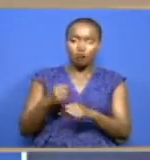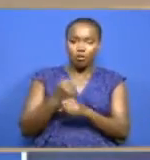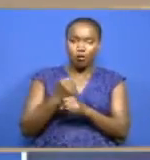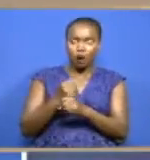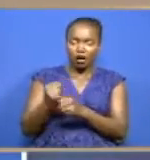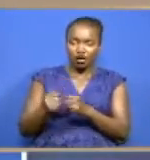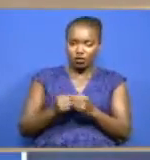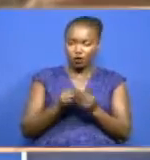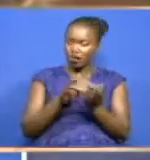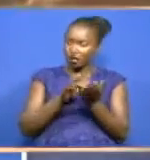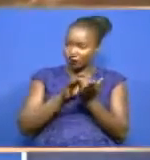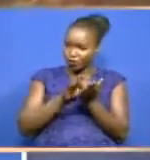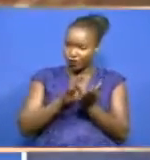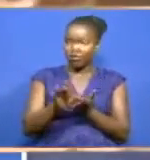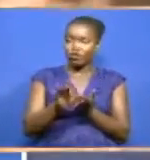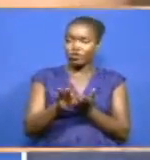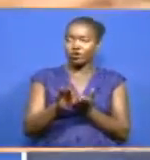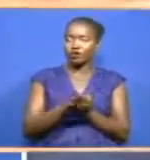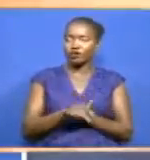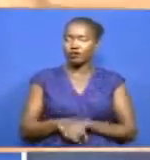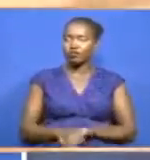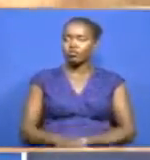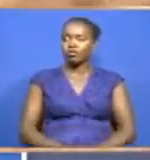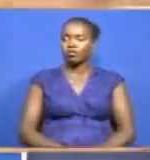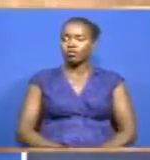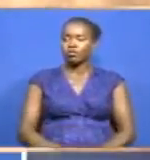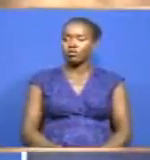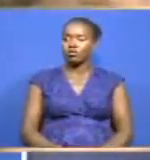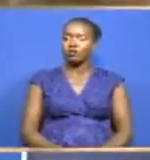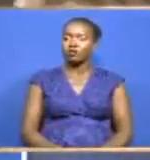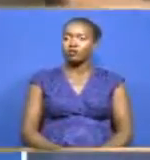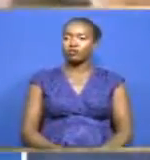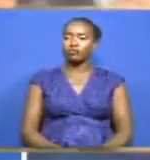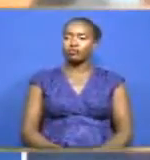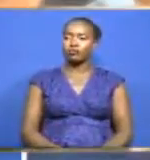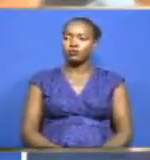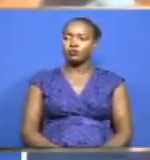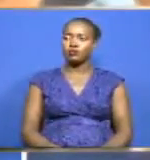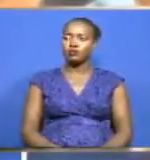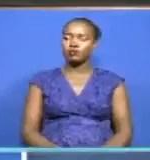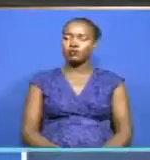eradicate this vice. Regina Manyara, reporting for Channel One News.